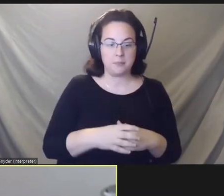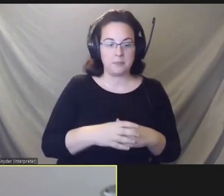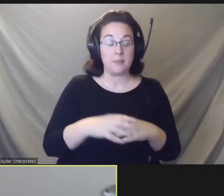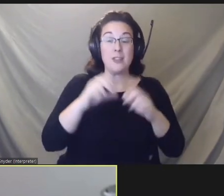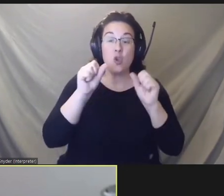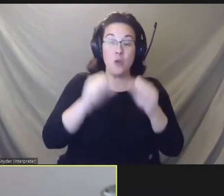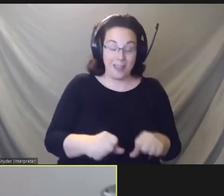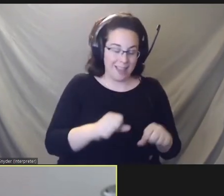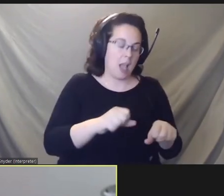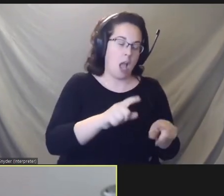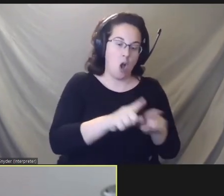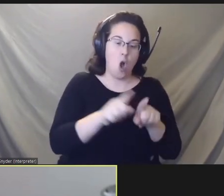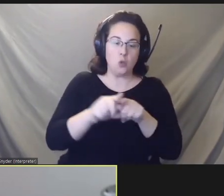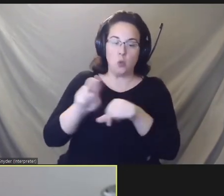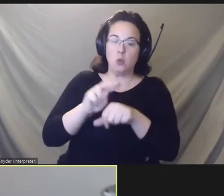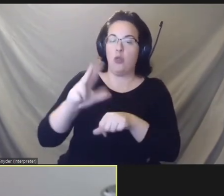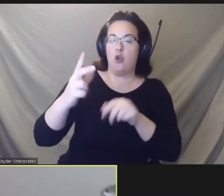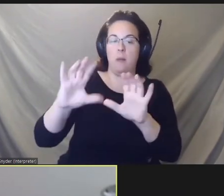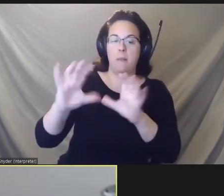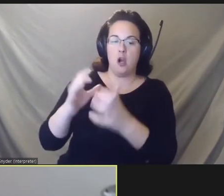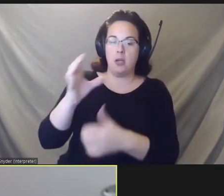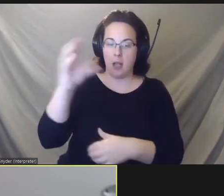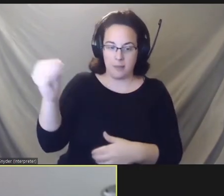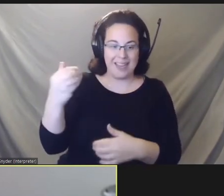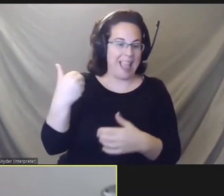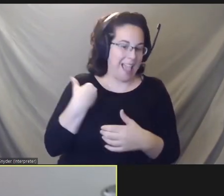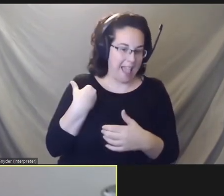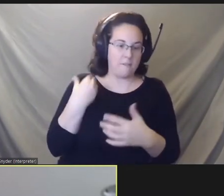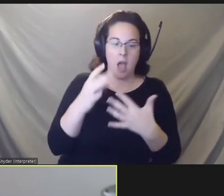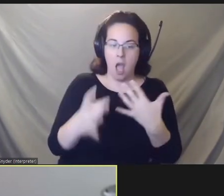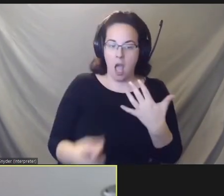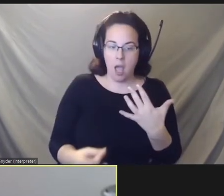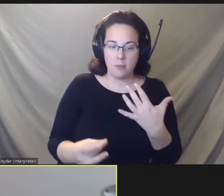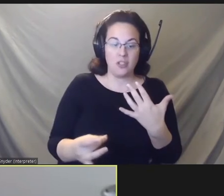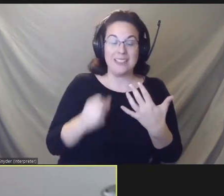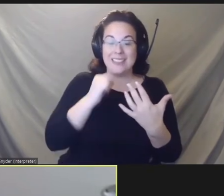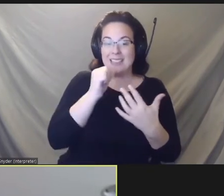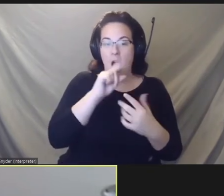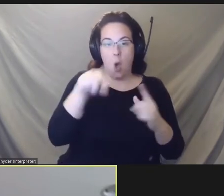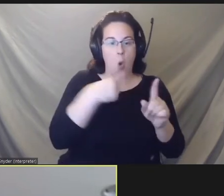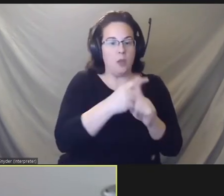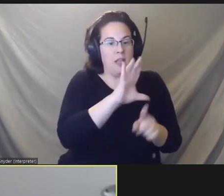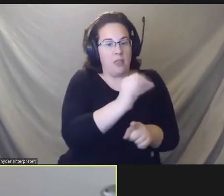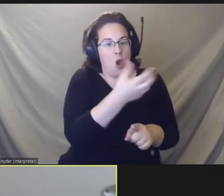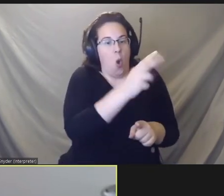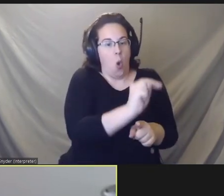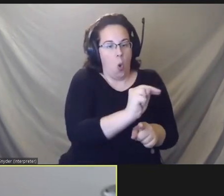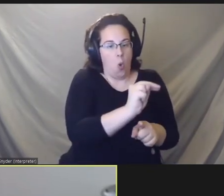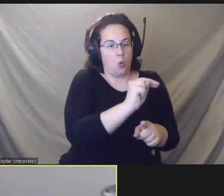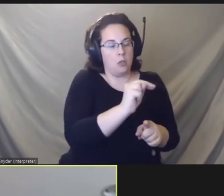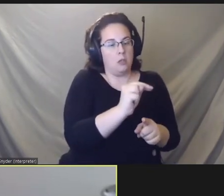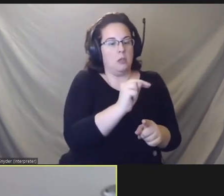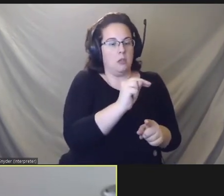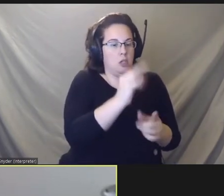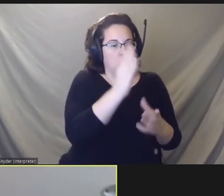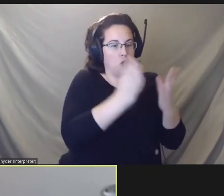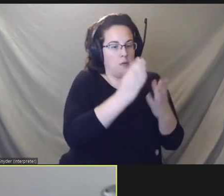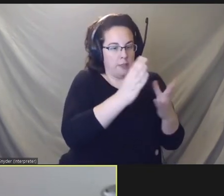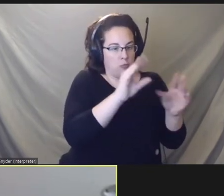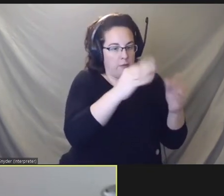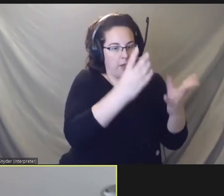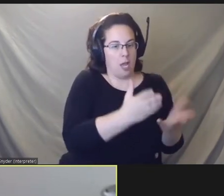third-party analytics companies, so they have blocking options in addition to what their own wireless or wireline voice service provider